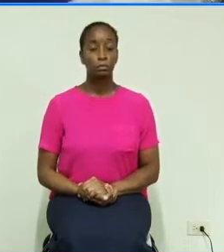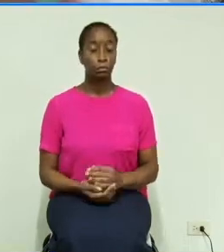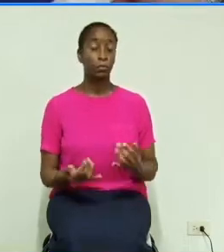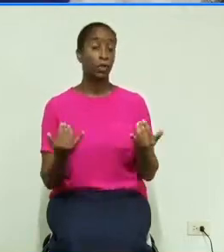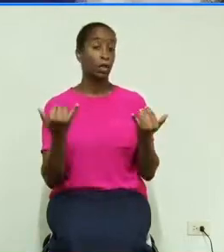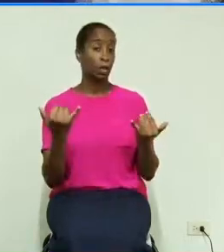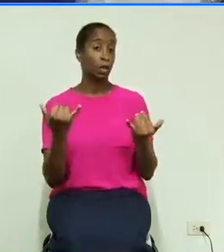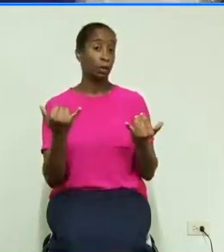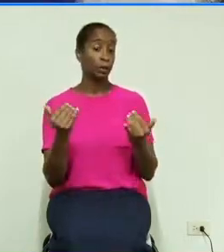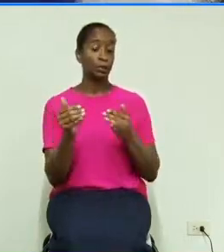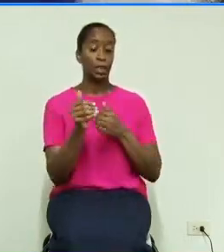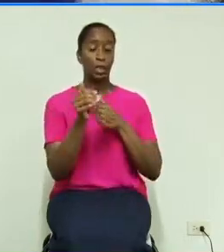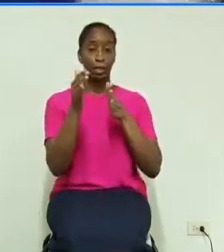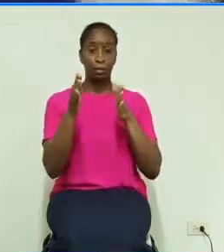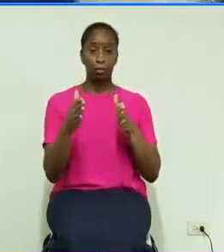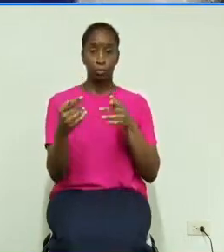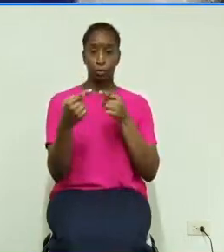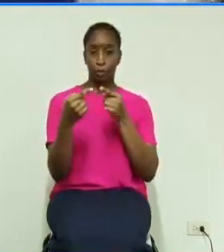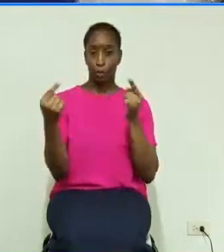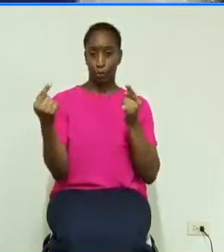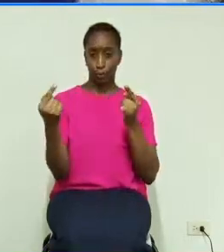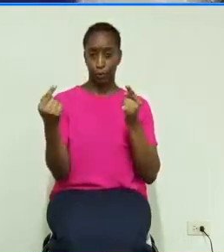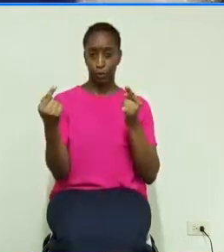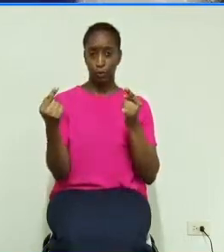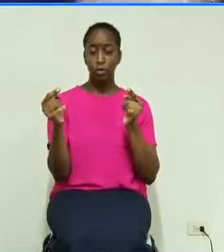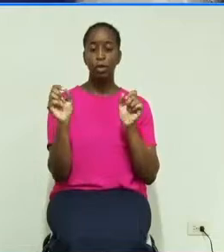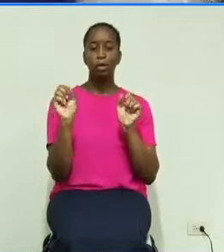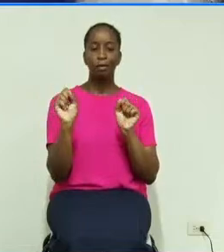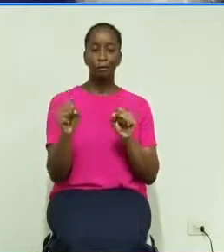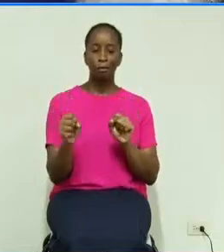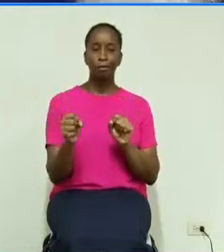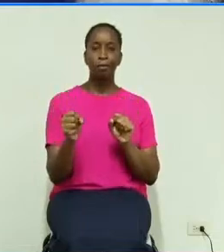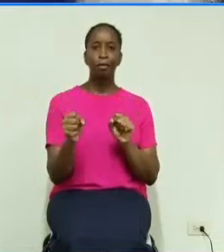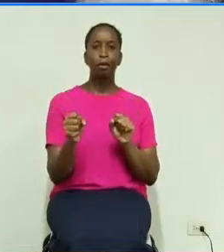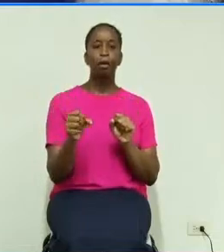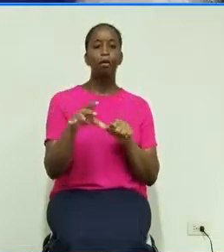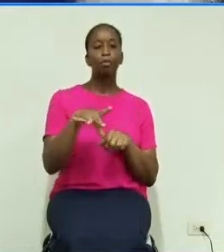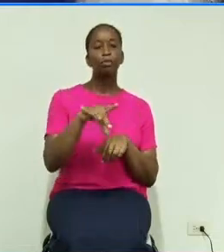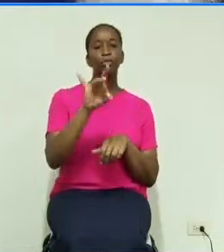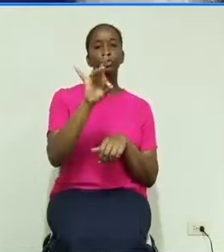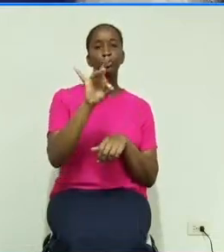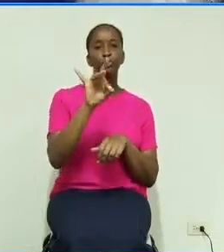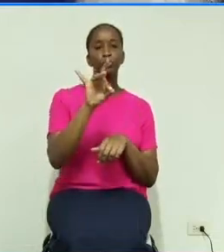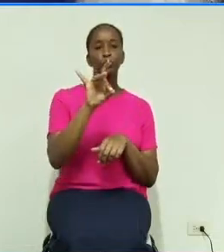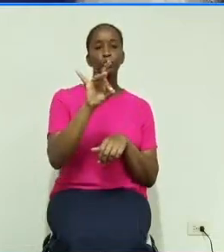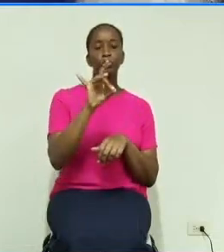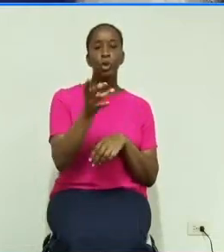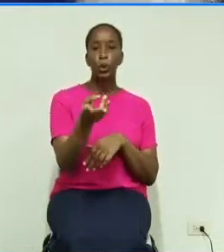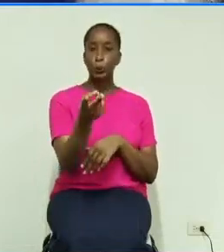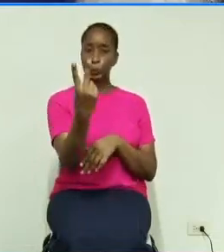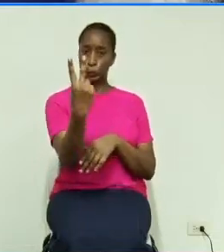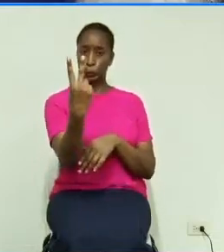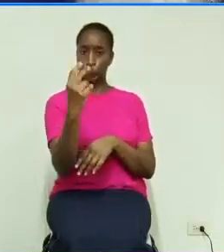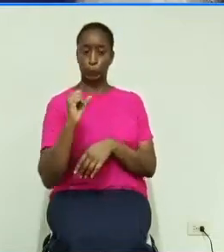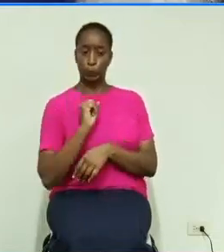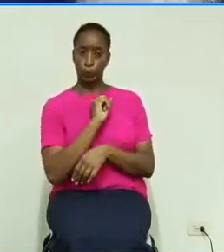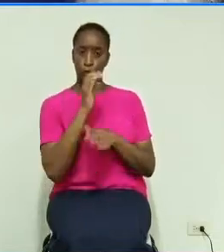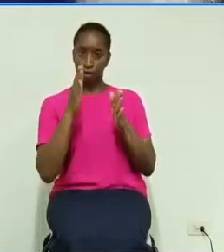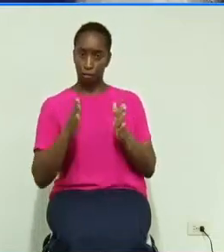is allowed to appoint 2 of the 21 senators, while the government appoints 12.